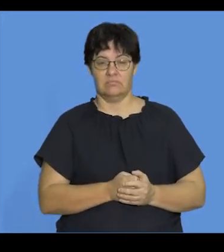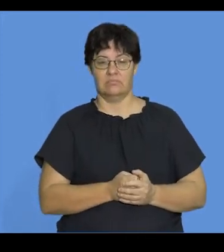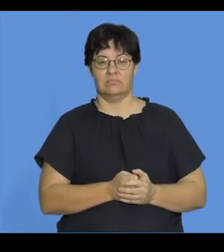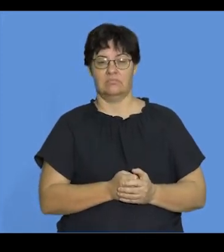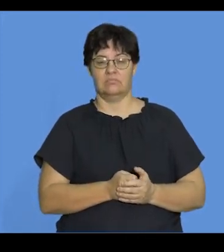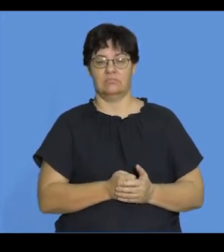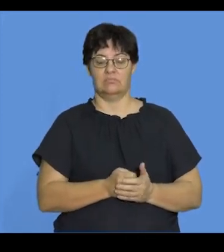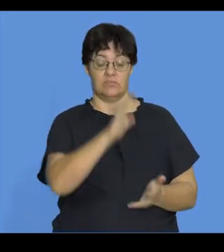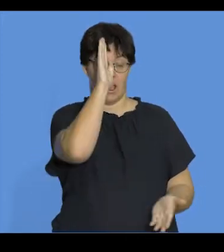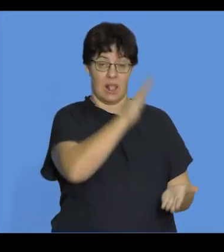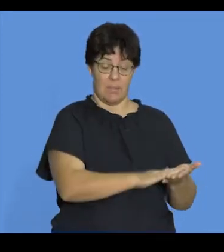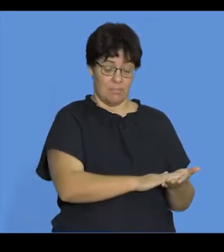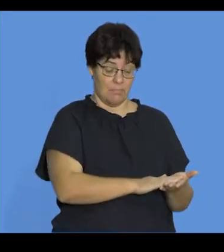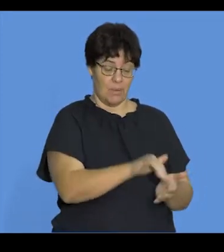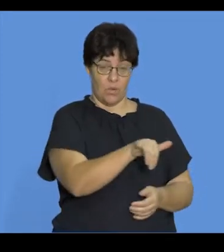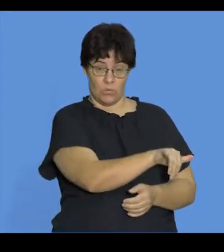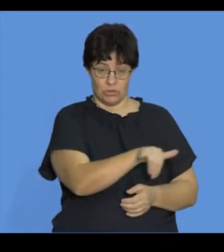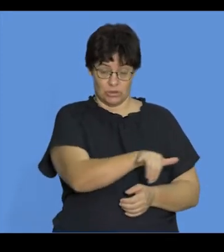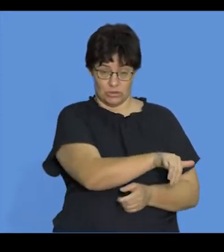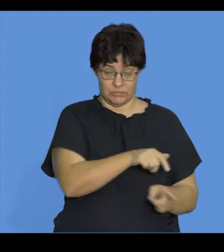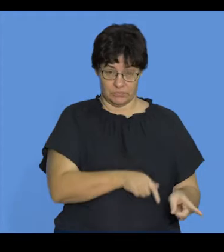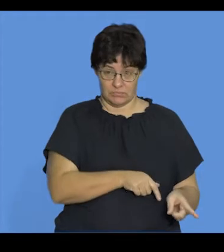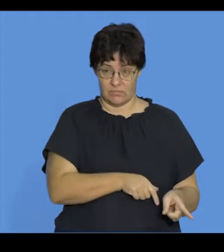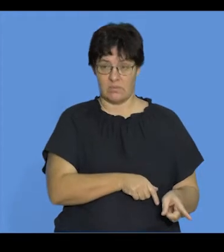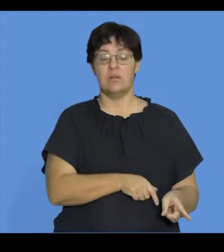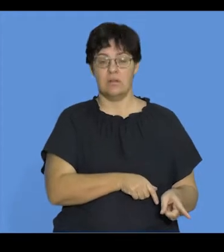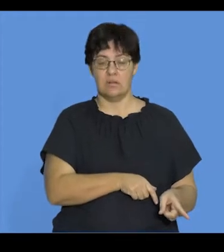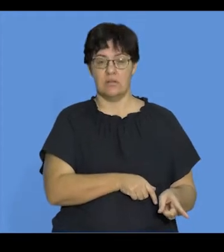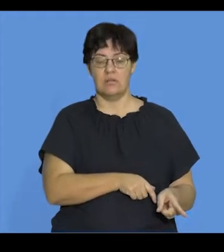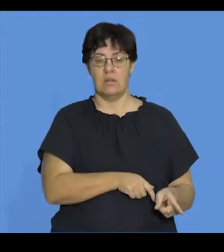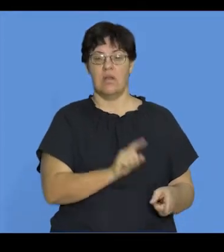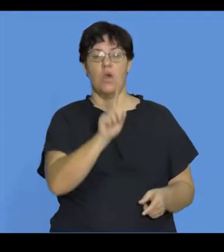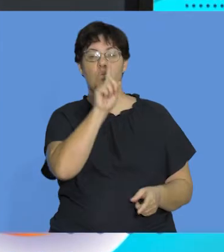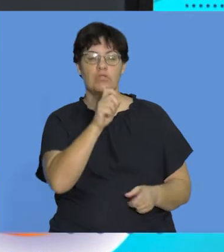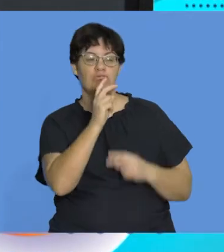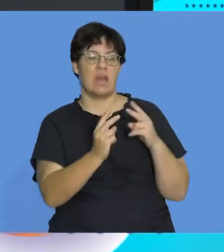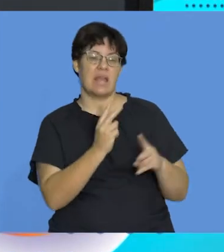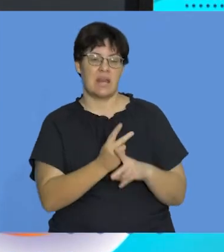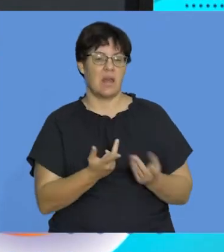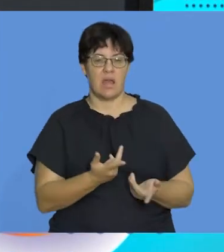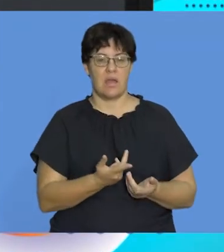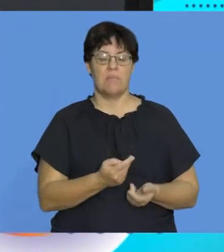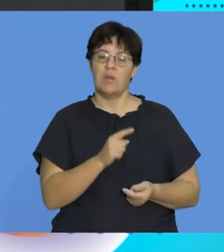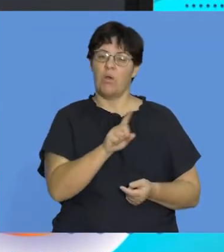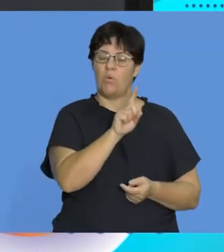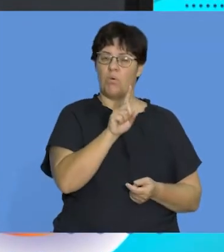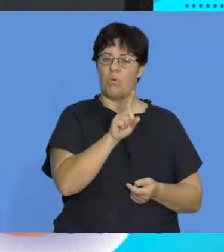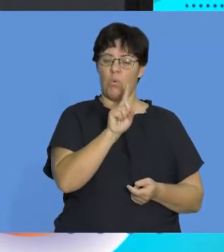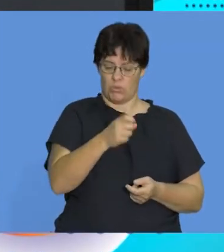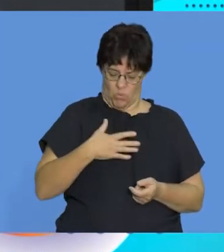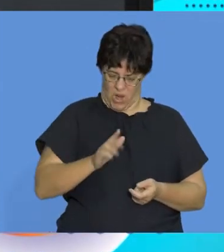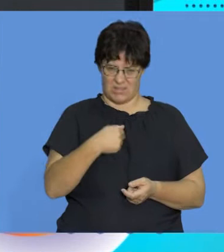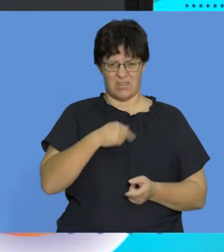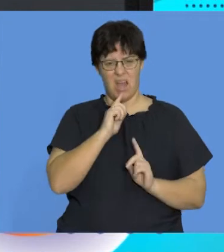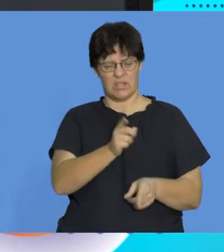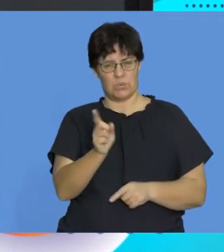that is going to be used up, in other words, we would rephrase the question and say, what is it that the question demands of